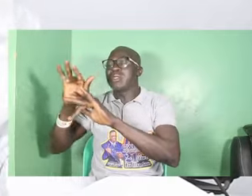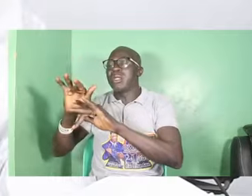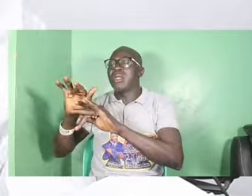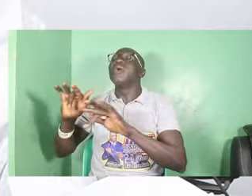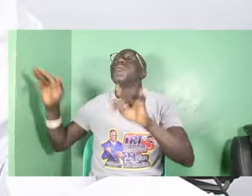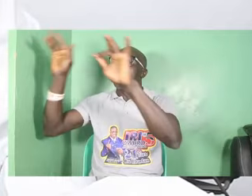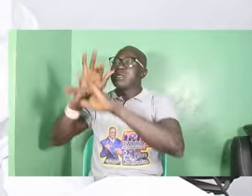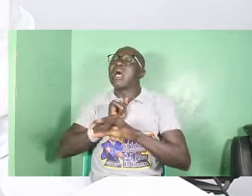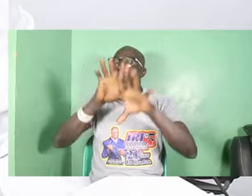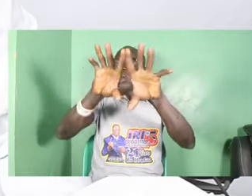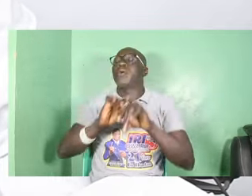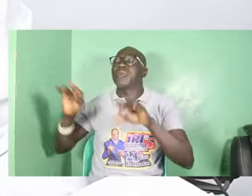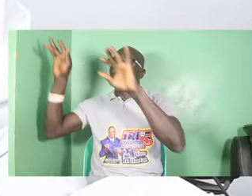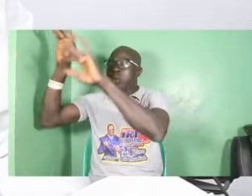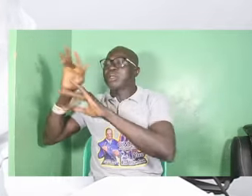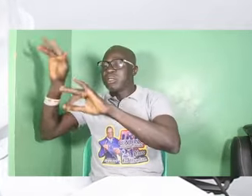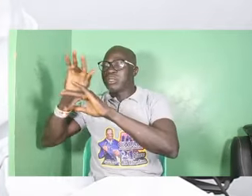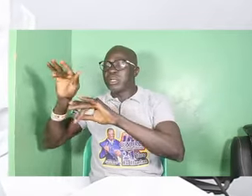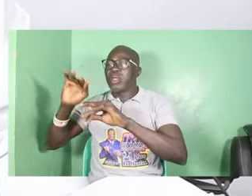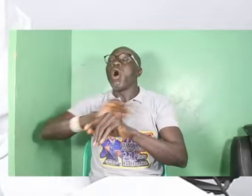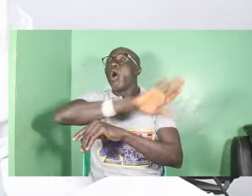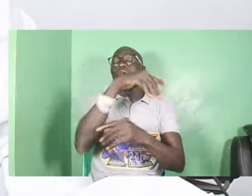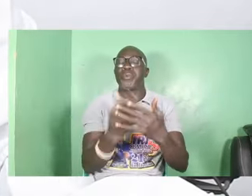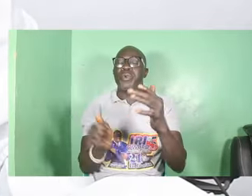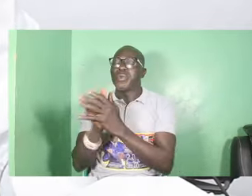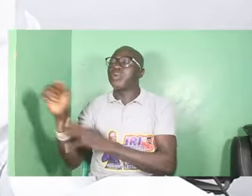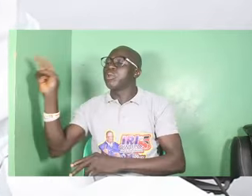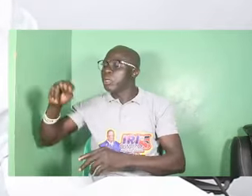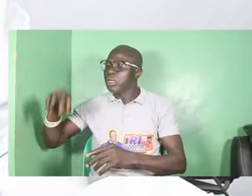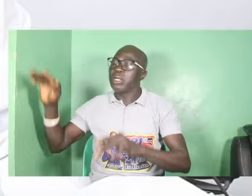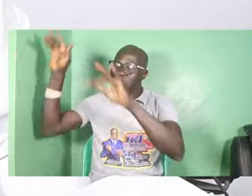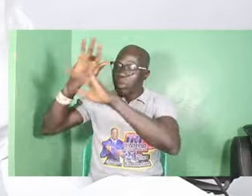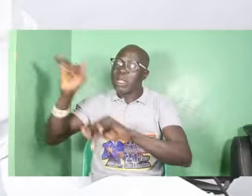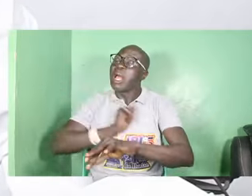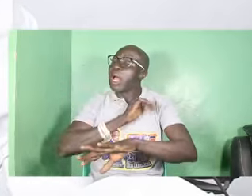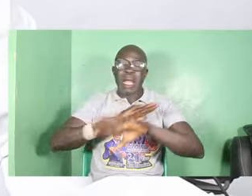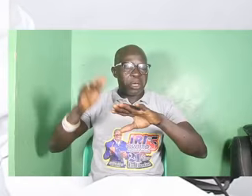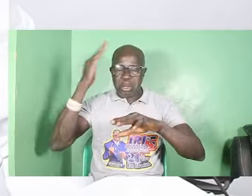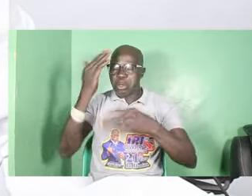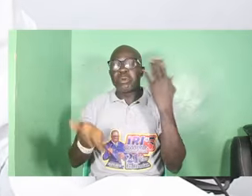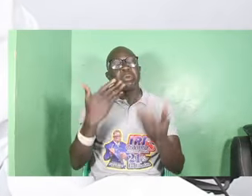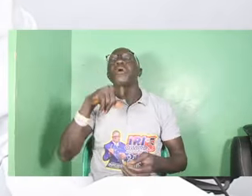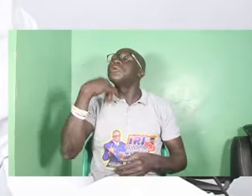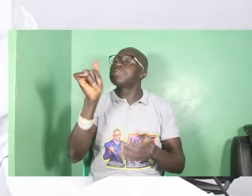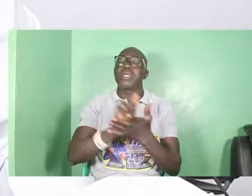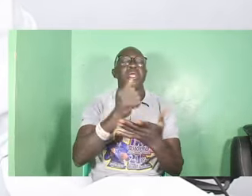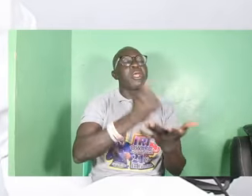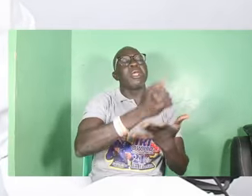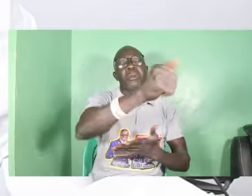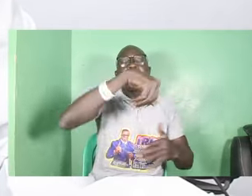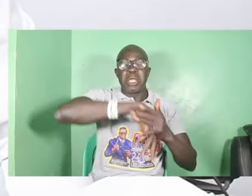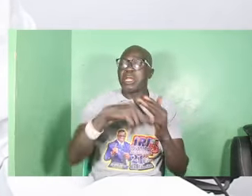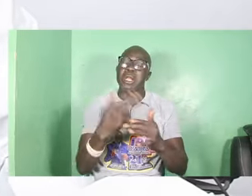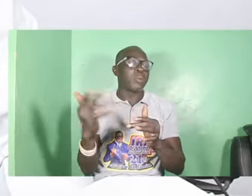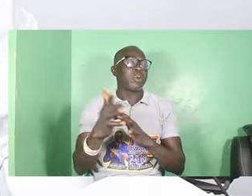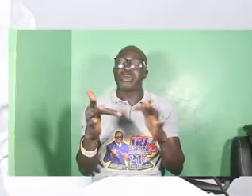have obtained mercy. All of you that need mercy. I don't know whether you're able to say in the name of Jesus.